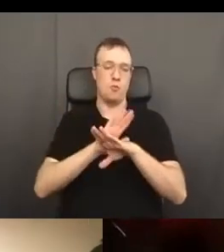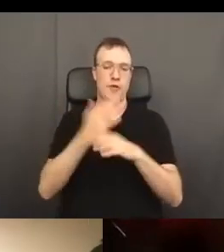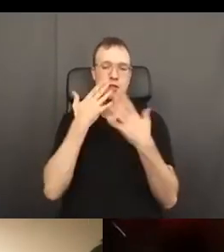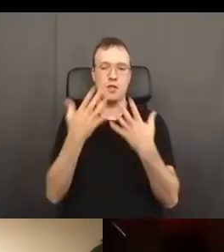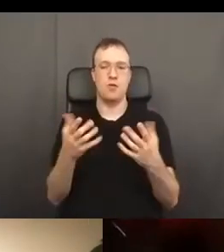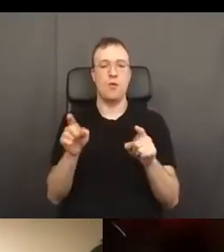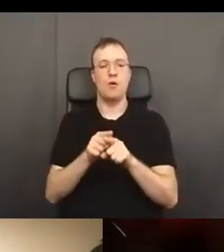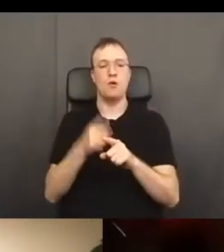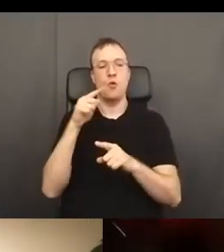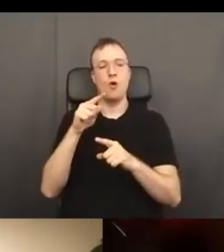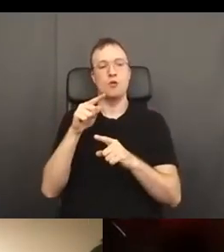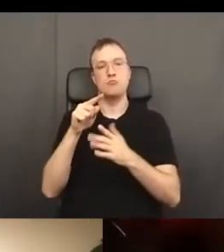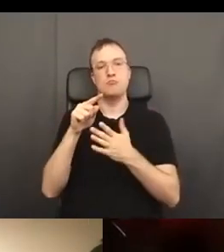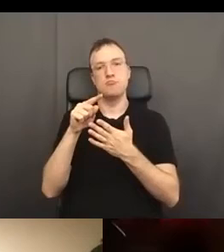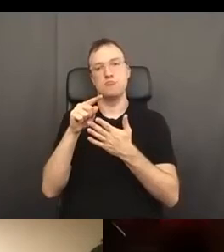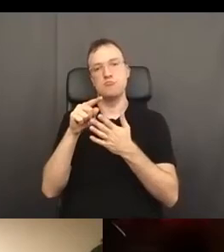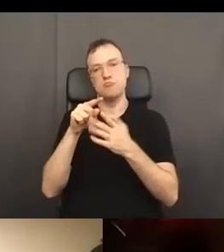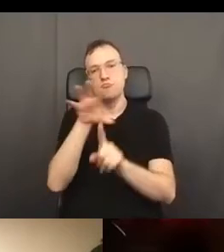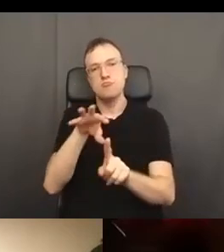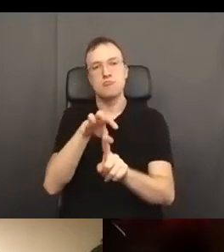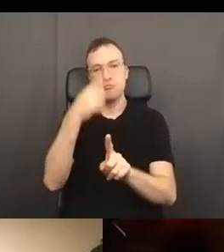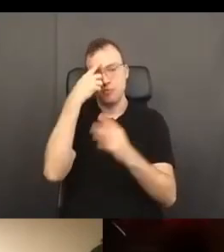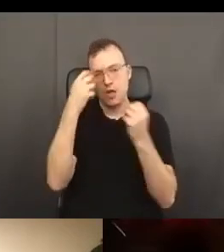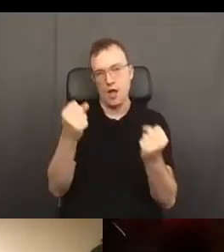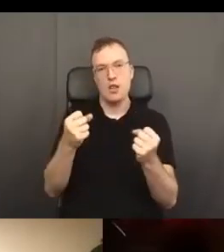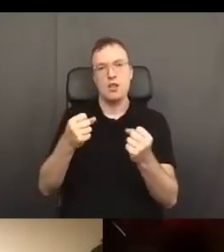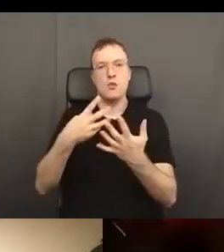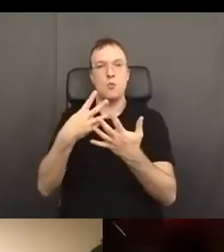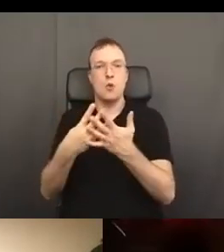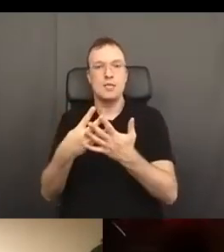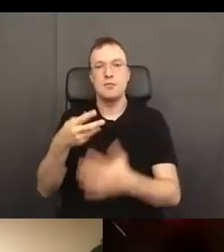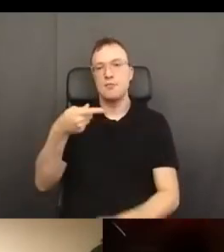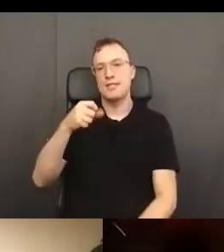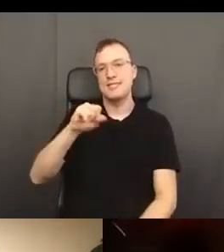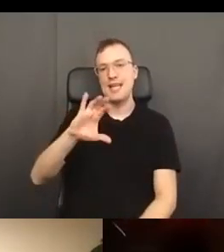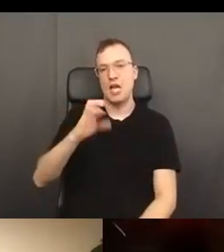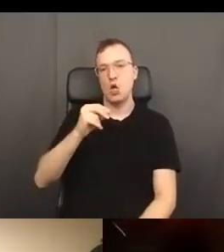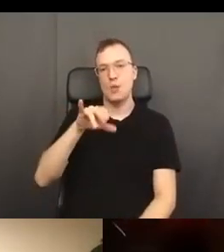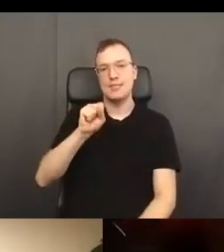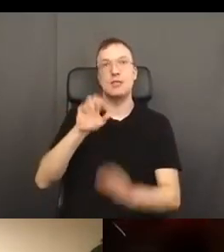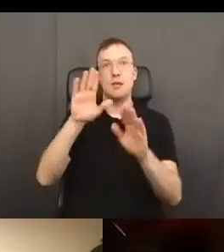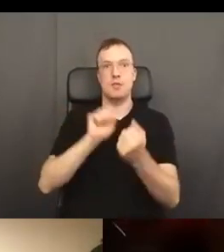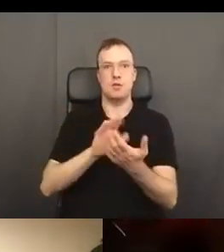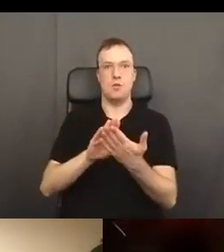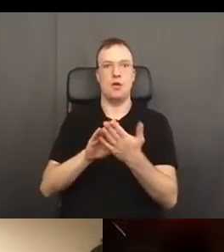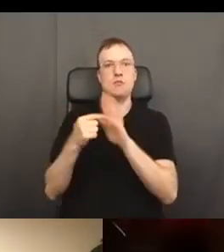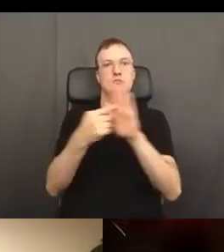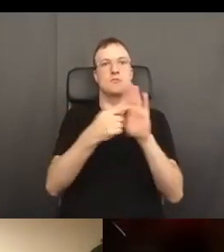for documenting mental health and prison psychosis in such an incredible way, and for bringing that to